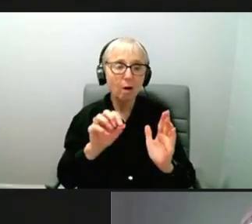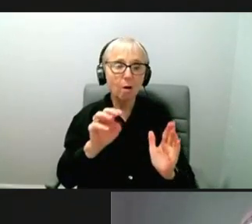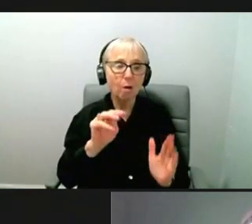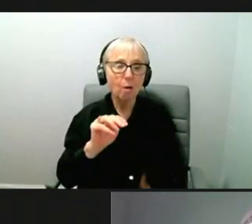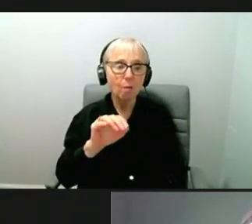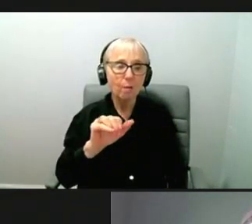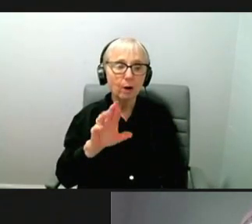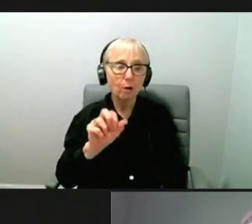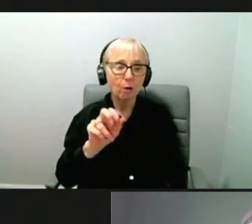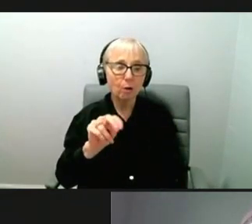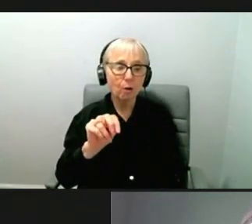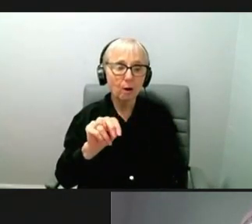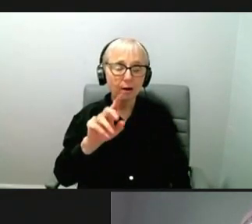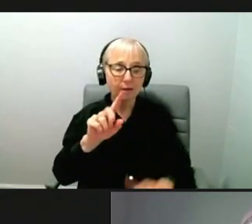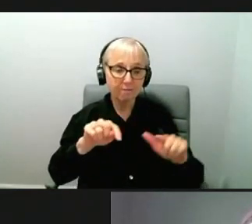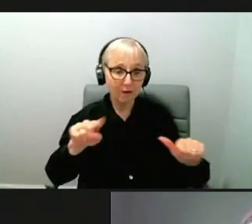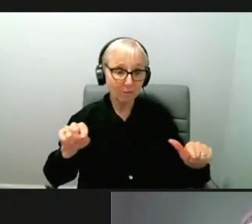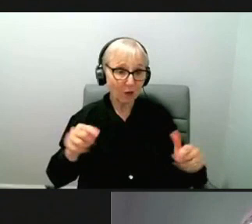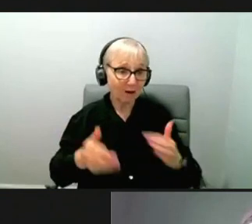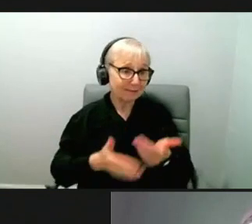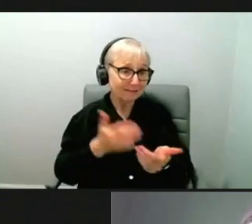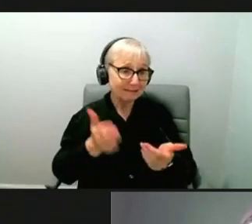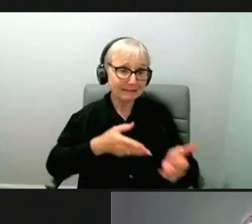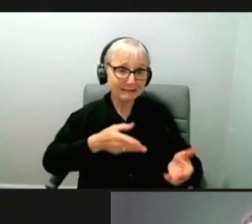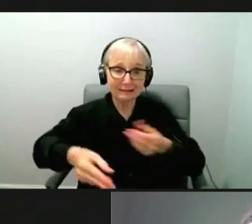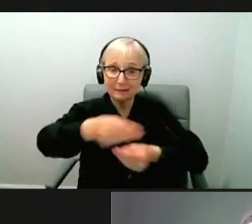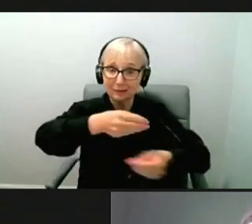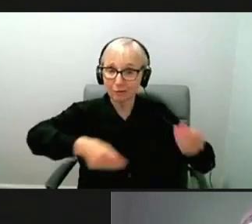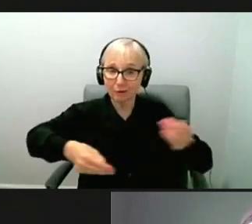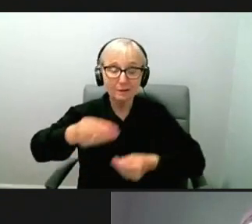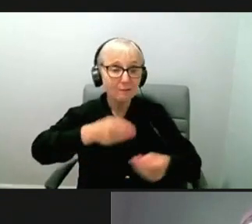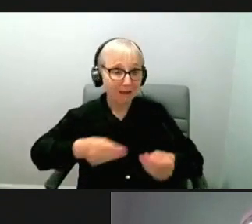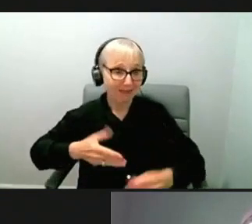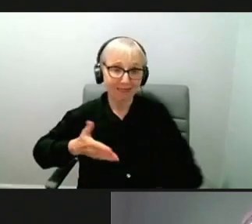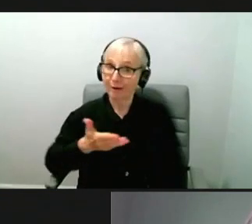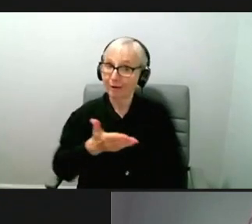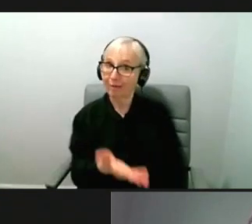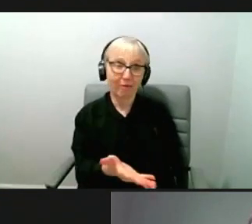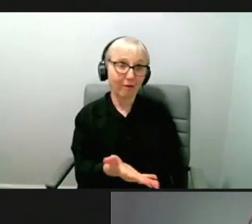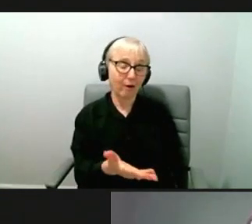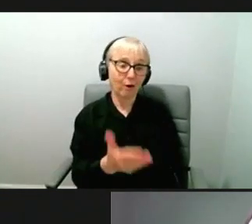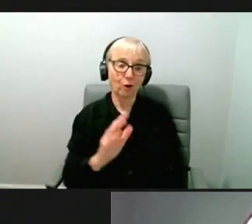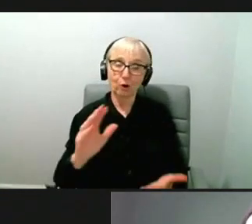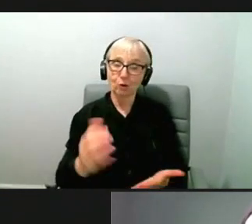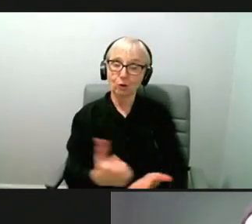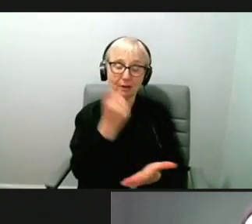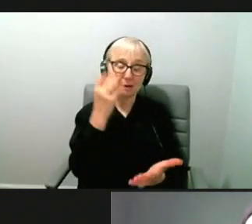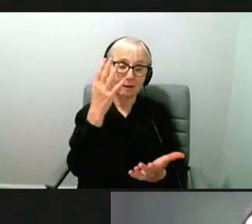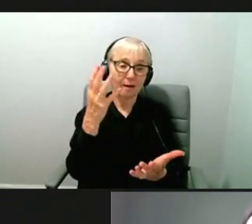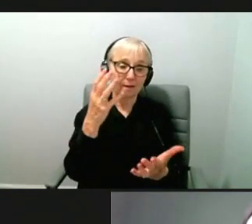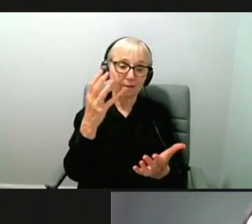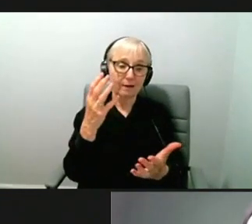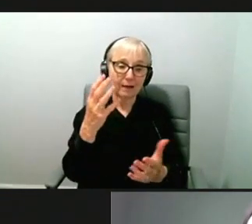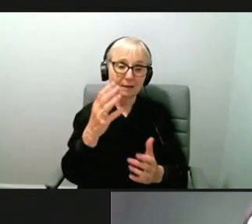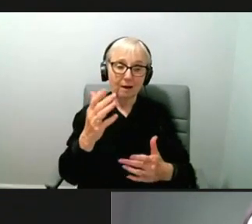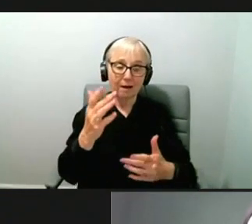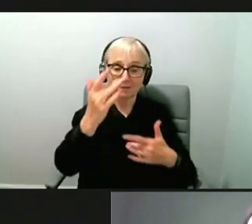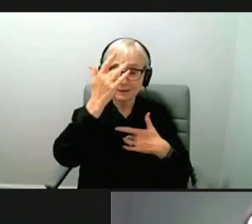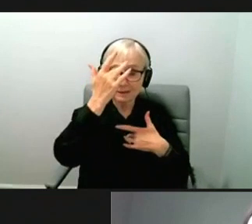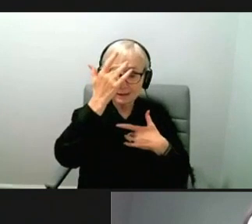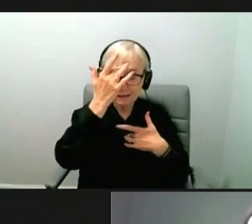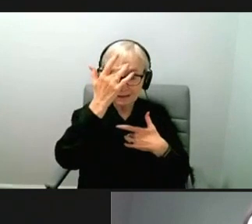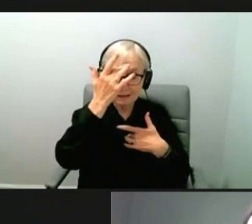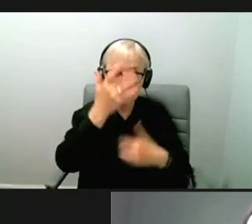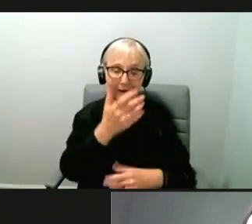variants are highly transmissible and they're out there. Your chances of catching it, even having symptomatic disease, if